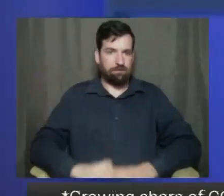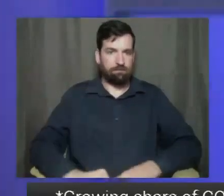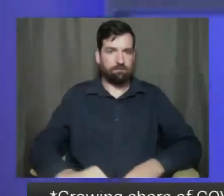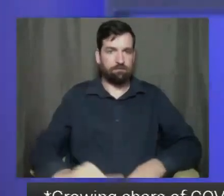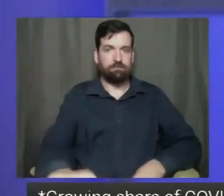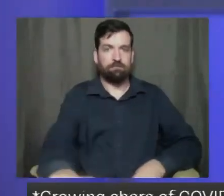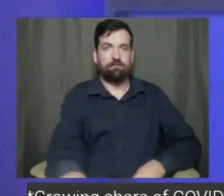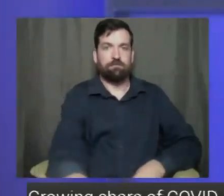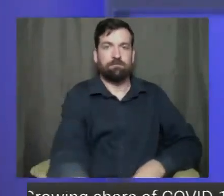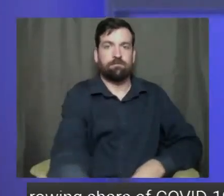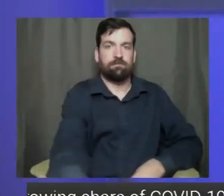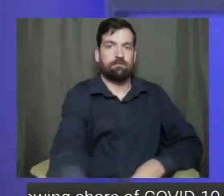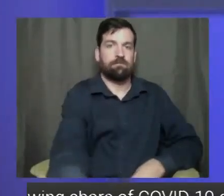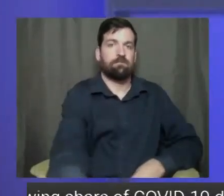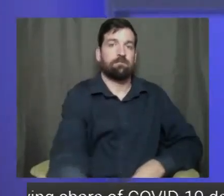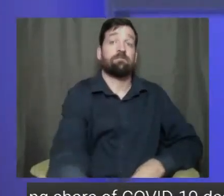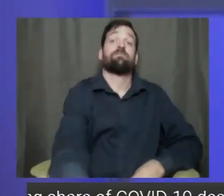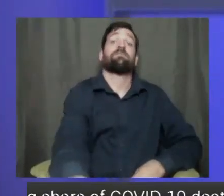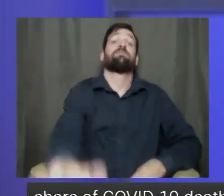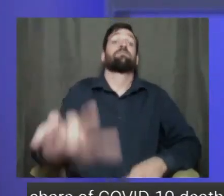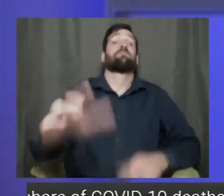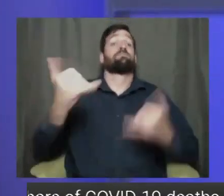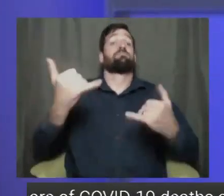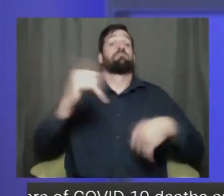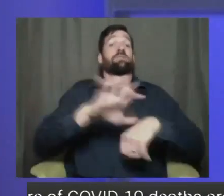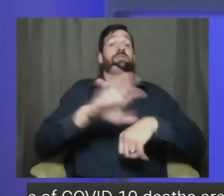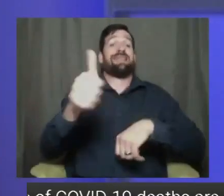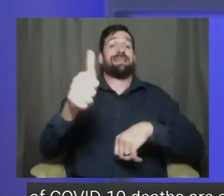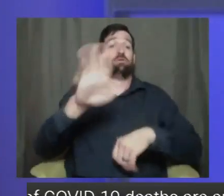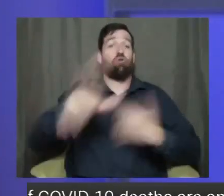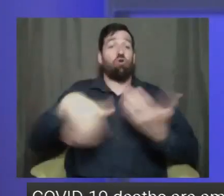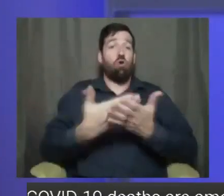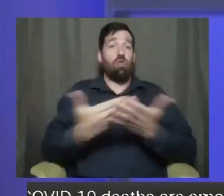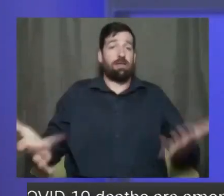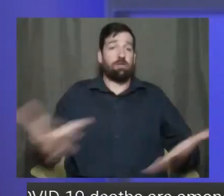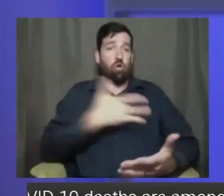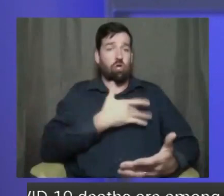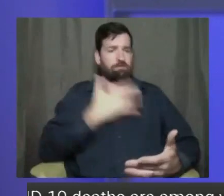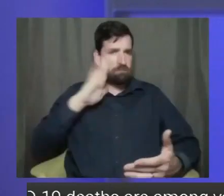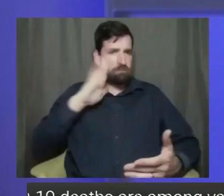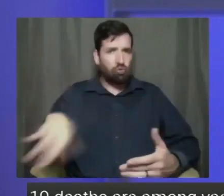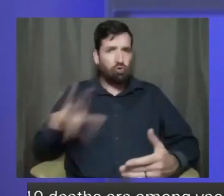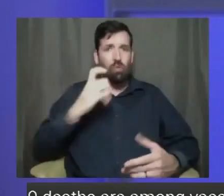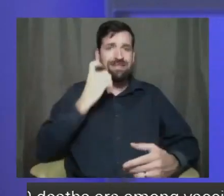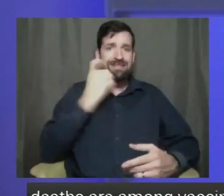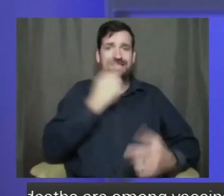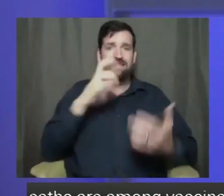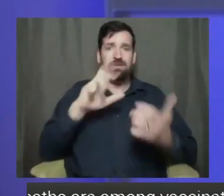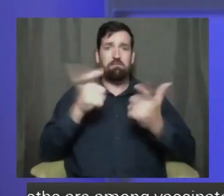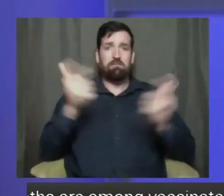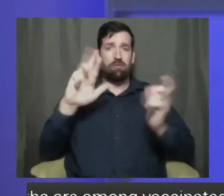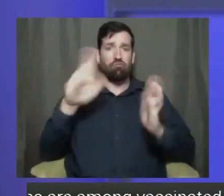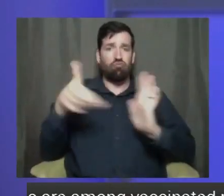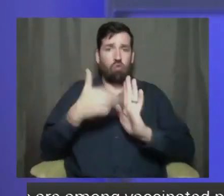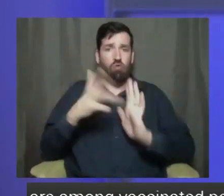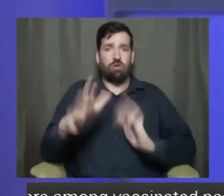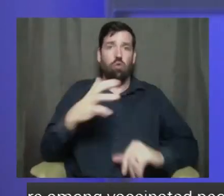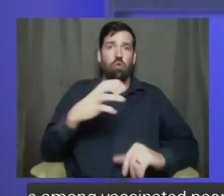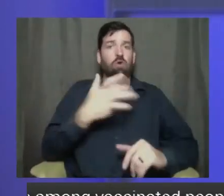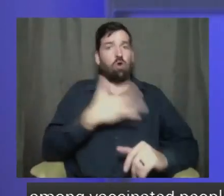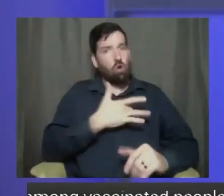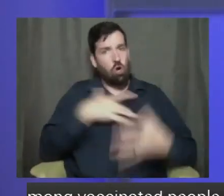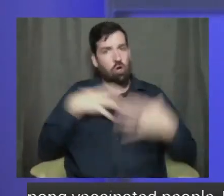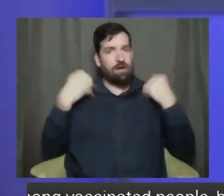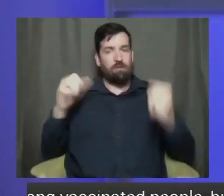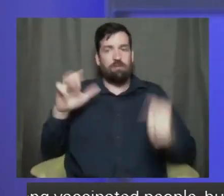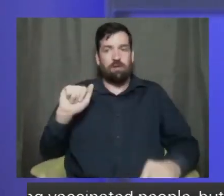Hey, coming up this morning at 10 on All Things Heart, did you know that your teeth play a huge role in your heart health? Alexis Del Cid shows us how the work of